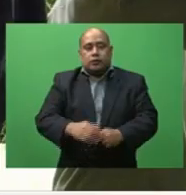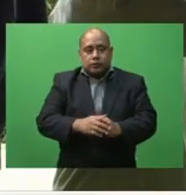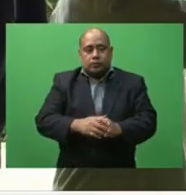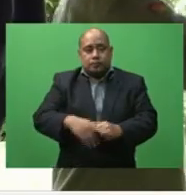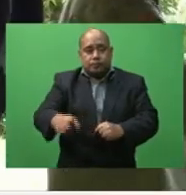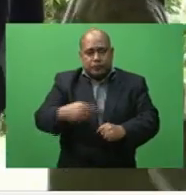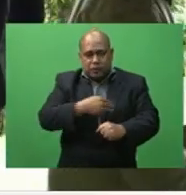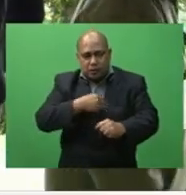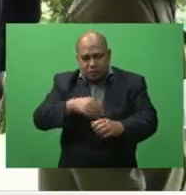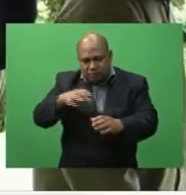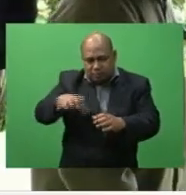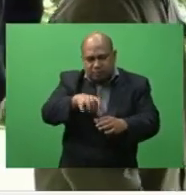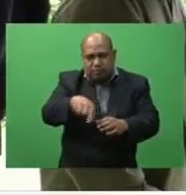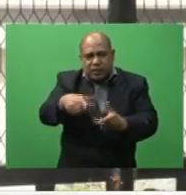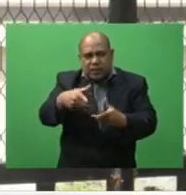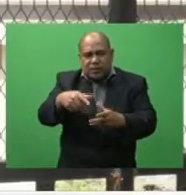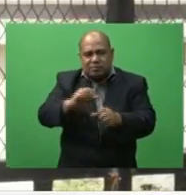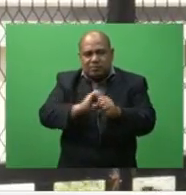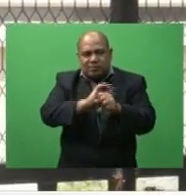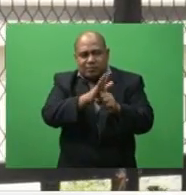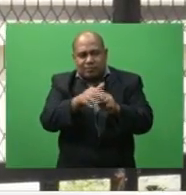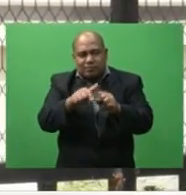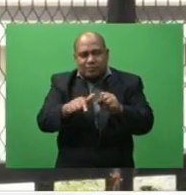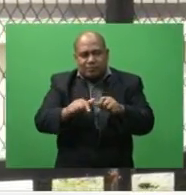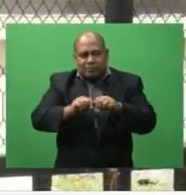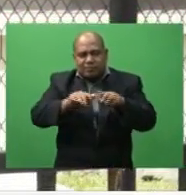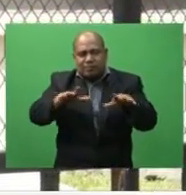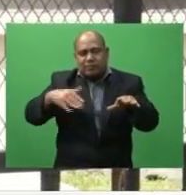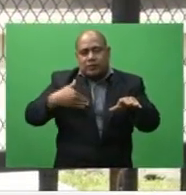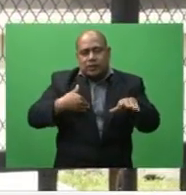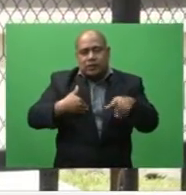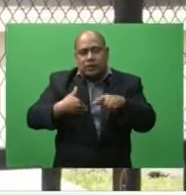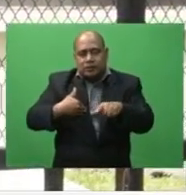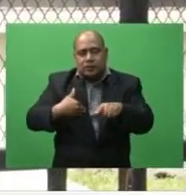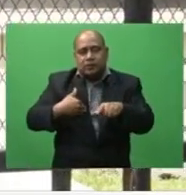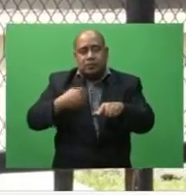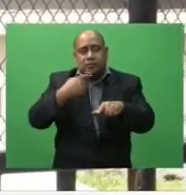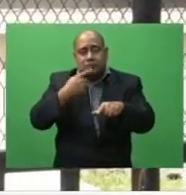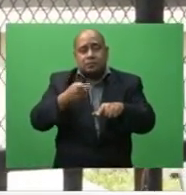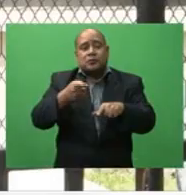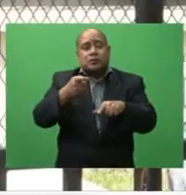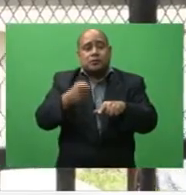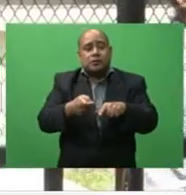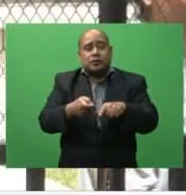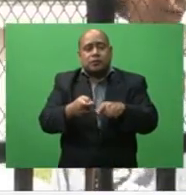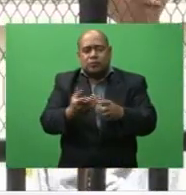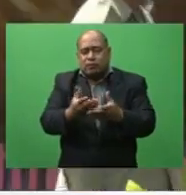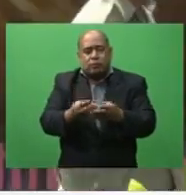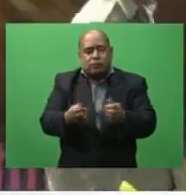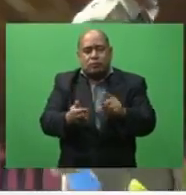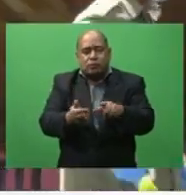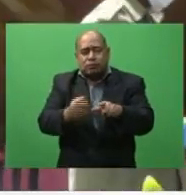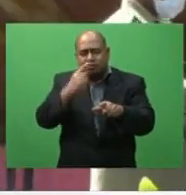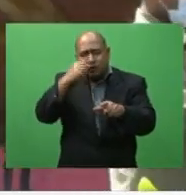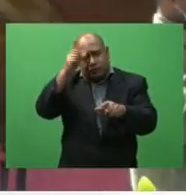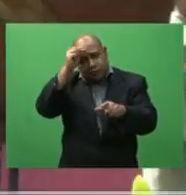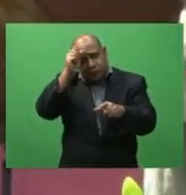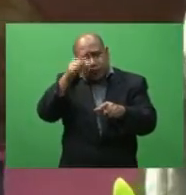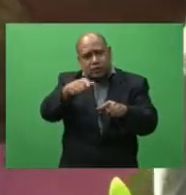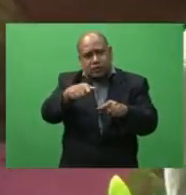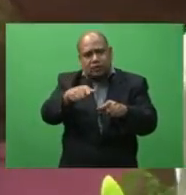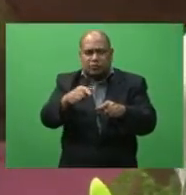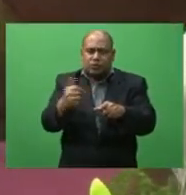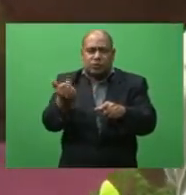on the response to the pandemic, the health minister also noted that more than 830,000 Fijians have since been screened at their